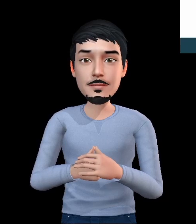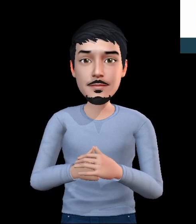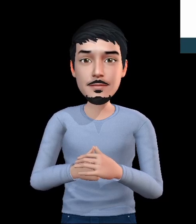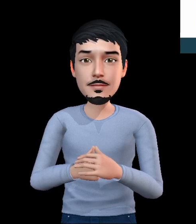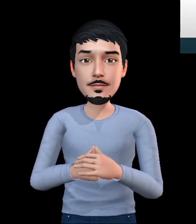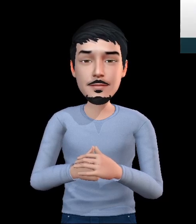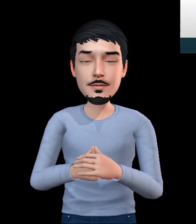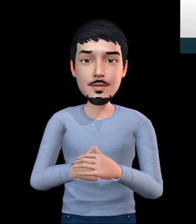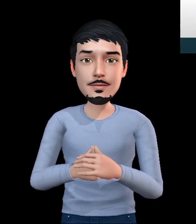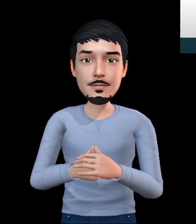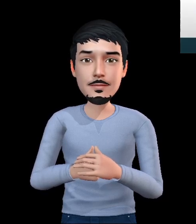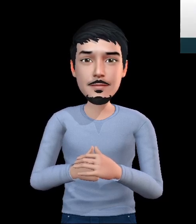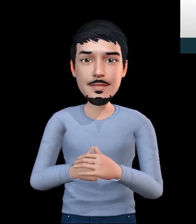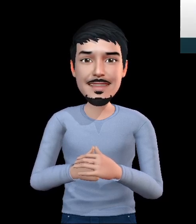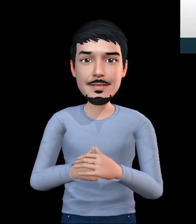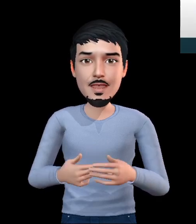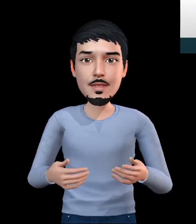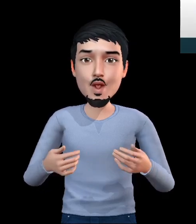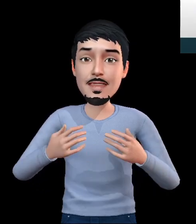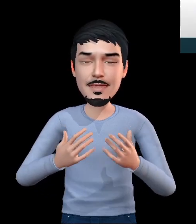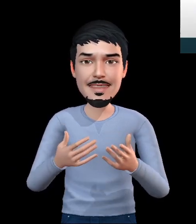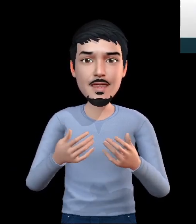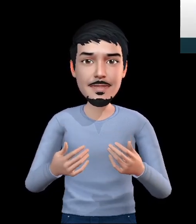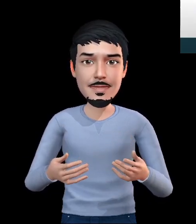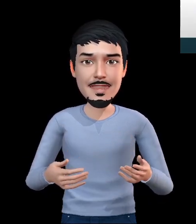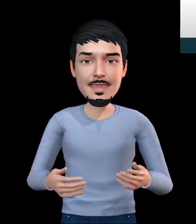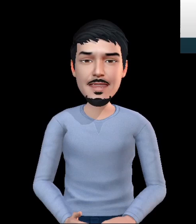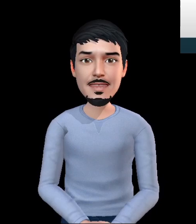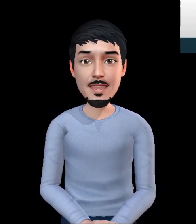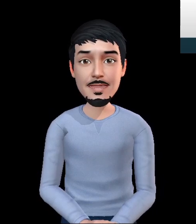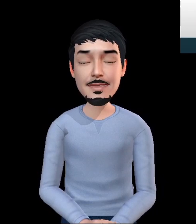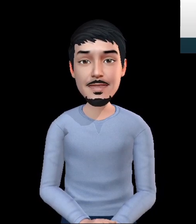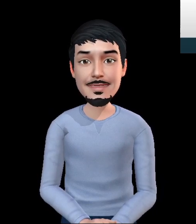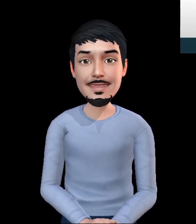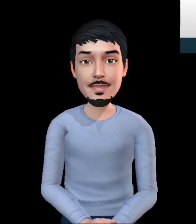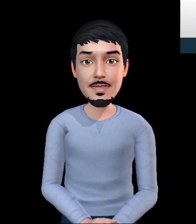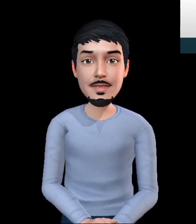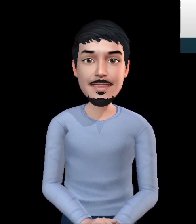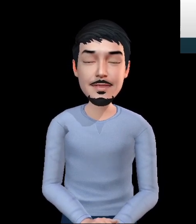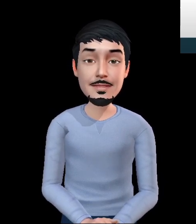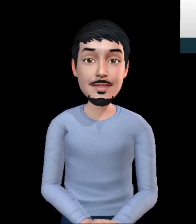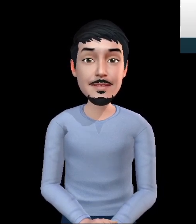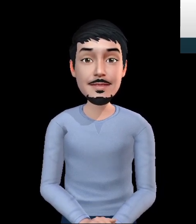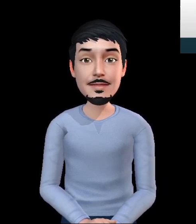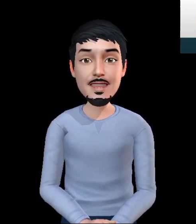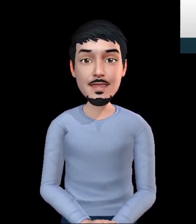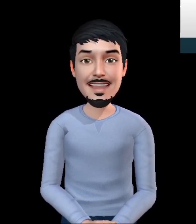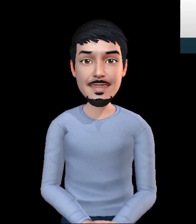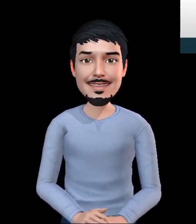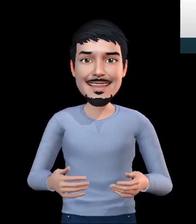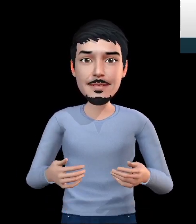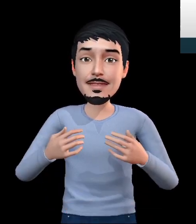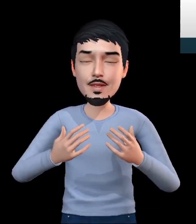United States. Now, this group wants the U.S. to stop military assistance to the Philippines. Shouldn't